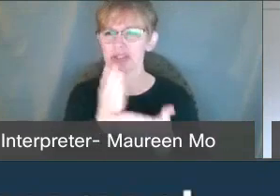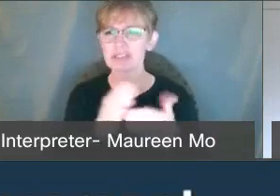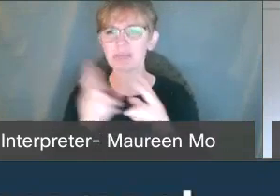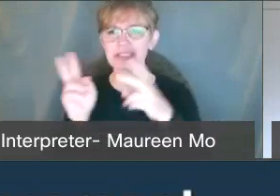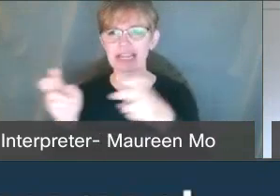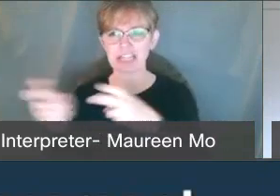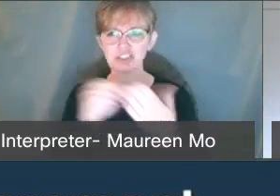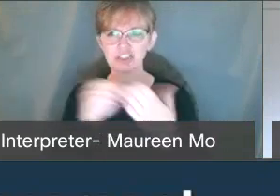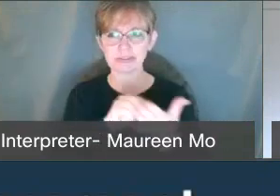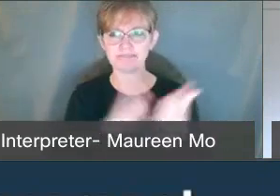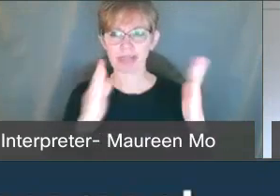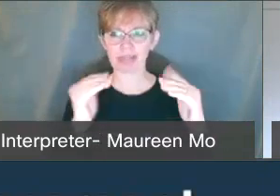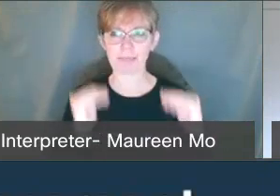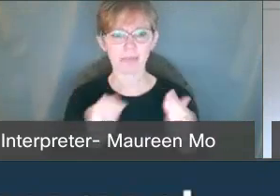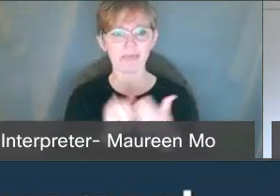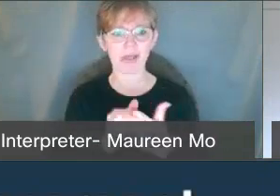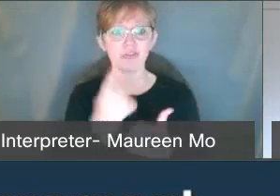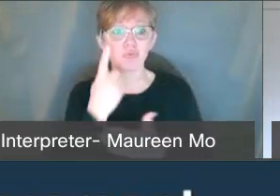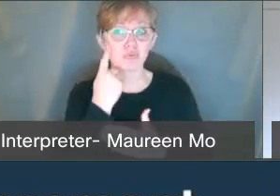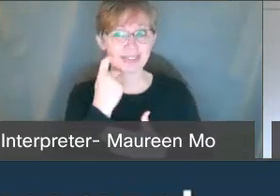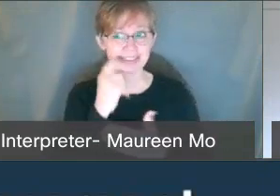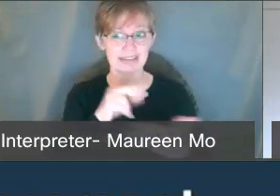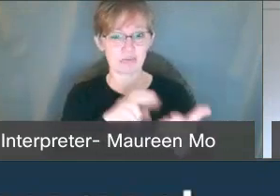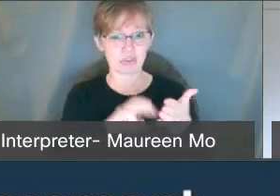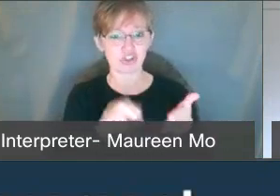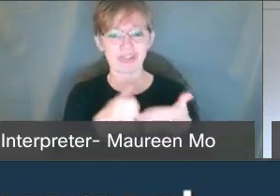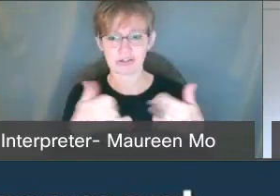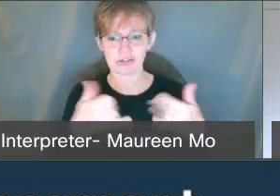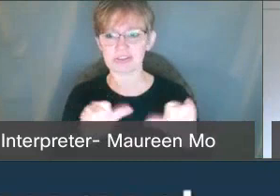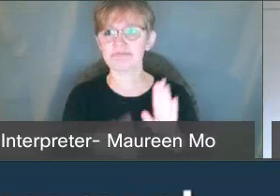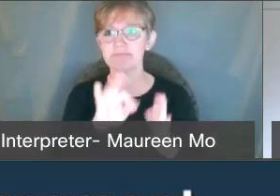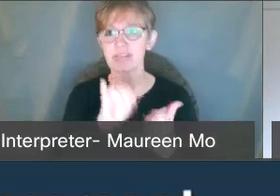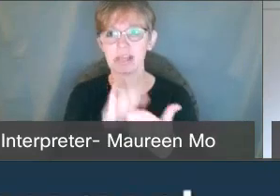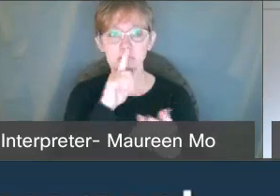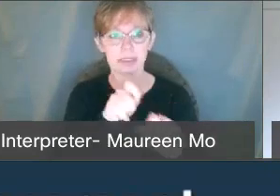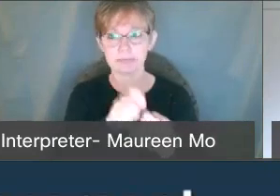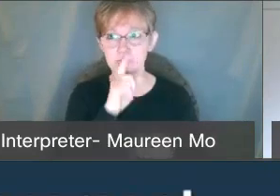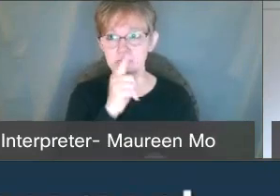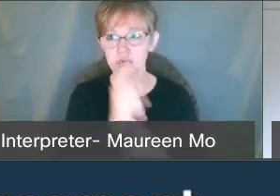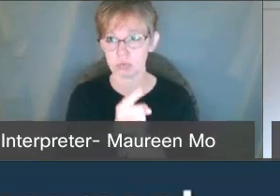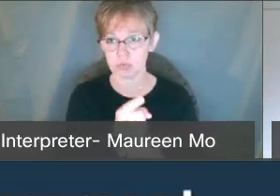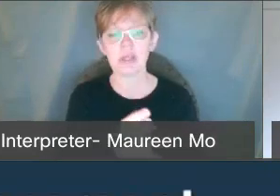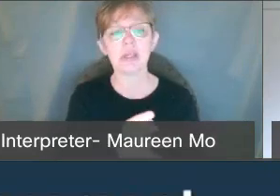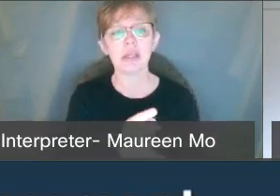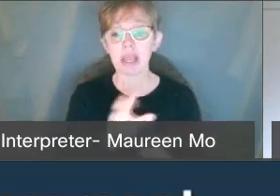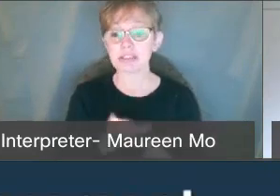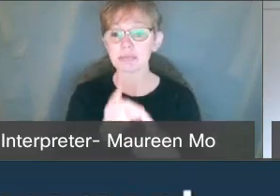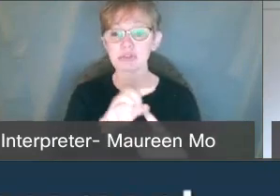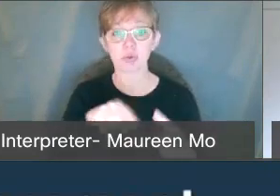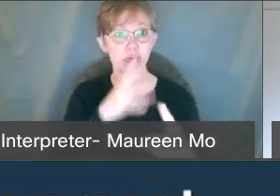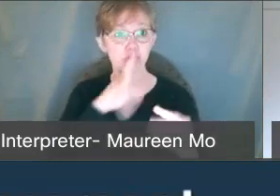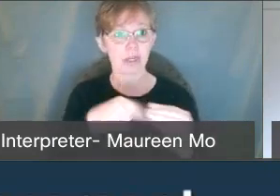recent studies that are still finding this to be true, and especially to be true in the context of criminal